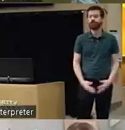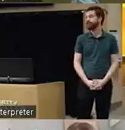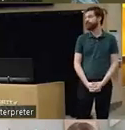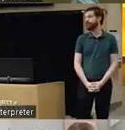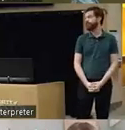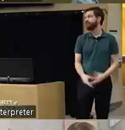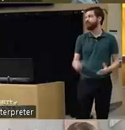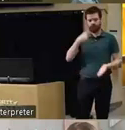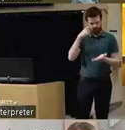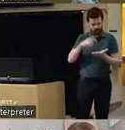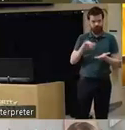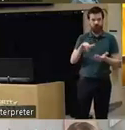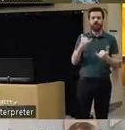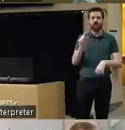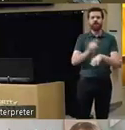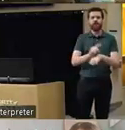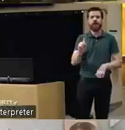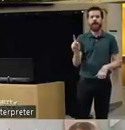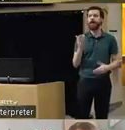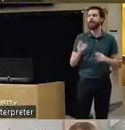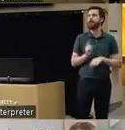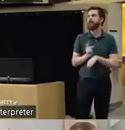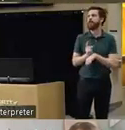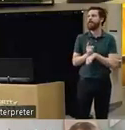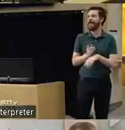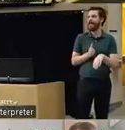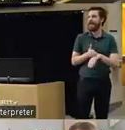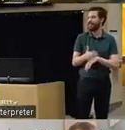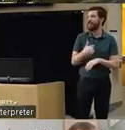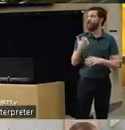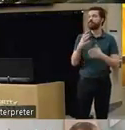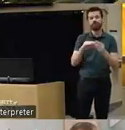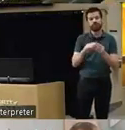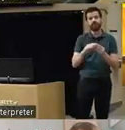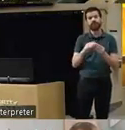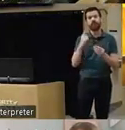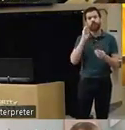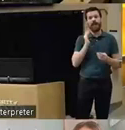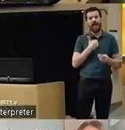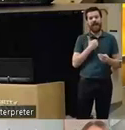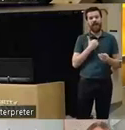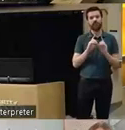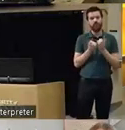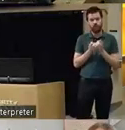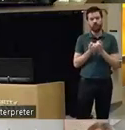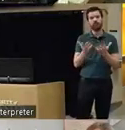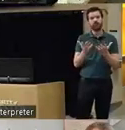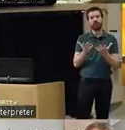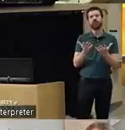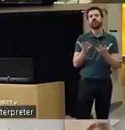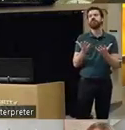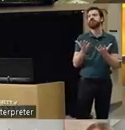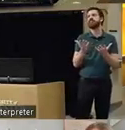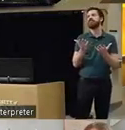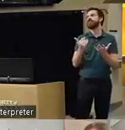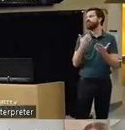I'm recognizing that it's 1 o'clock, maybe 1 minute after. So I just want to say on behalf of our department, a huge thank you to